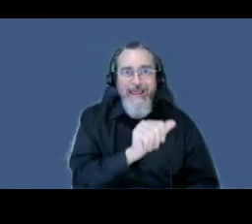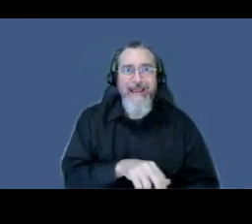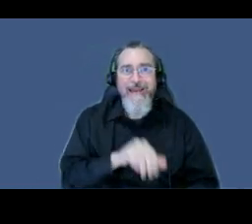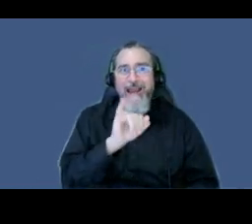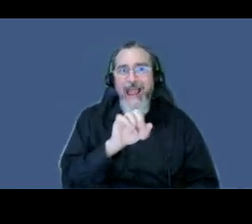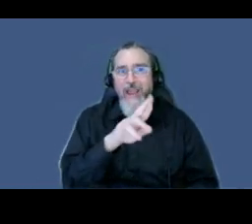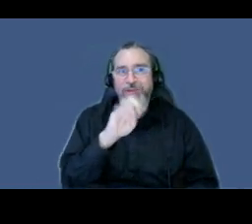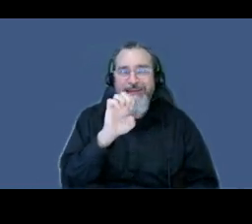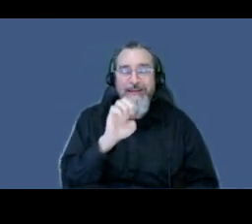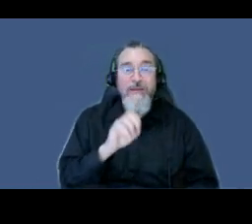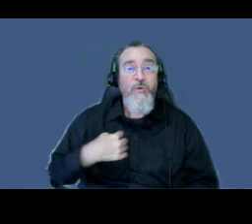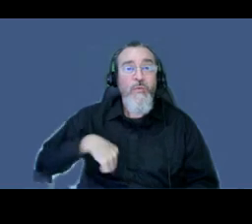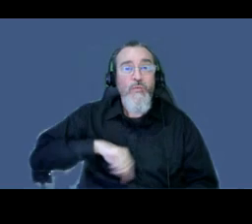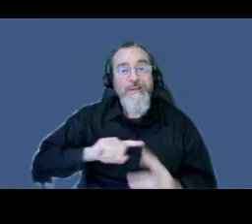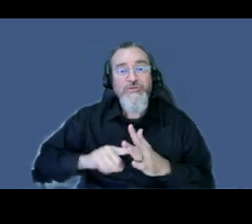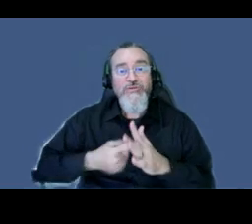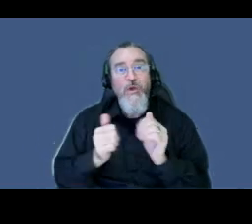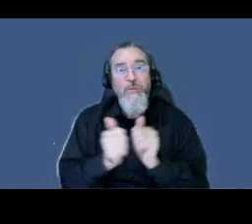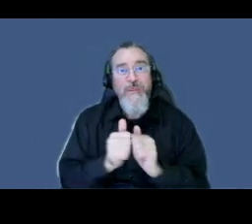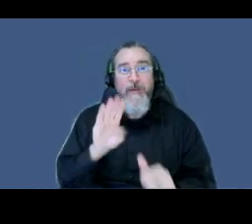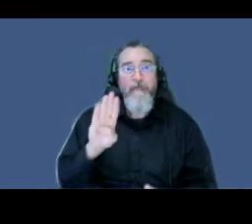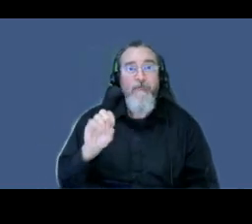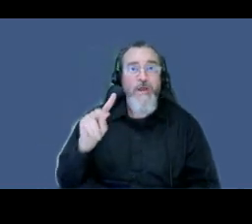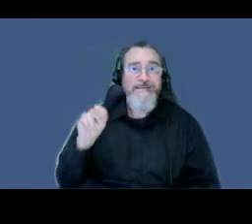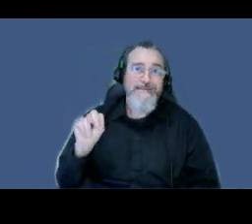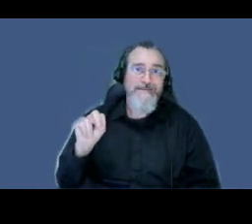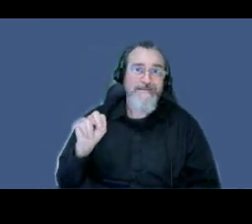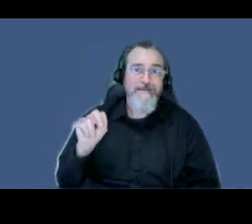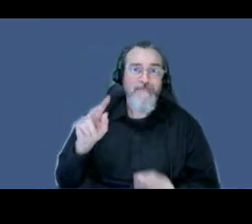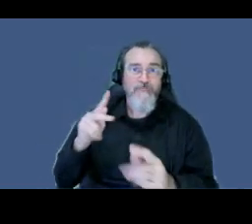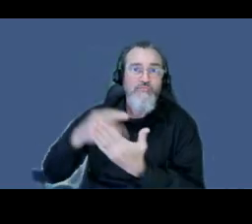starting with the Boston project. Apologies.